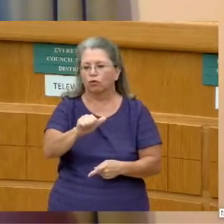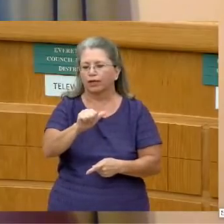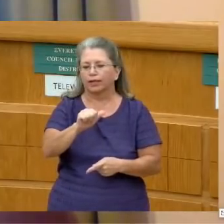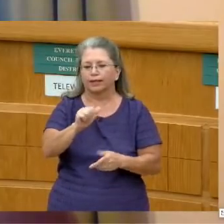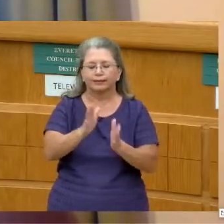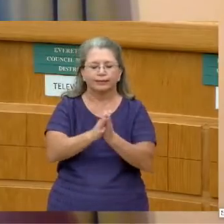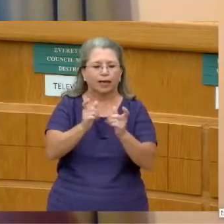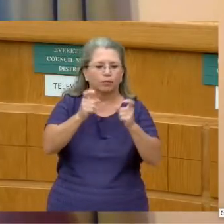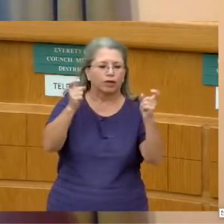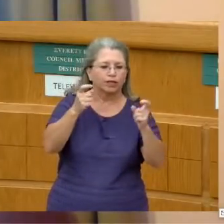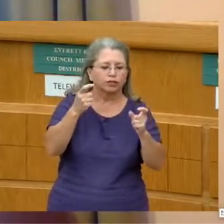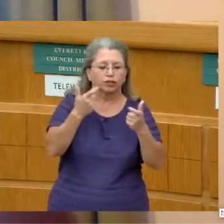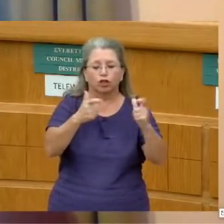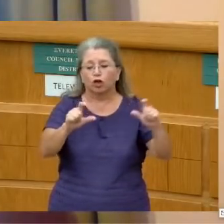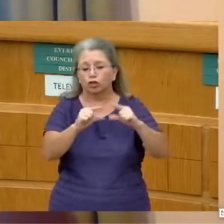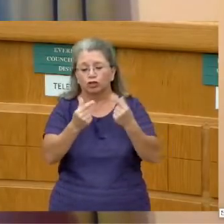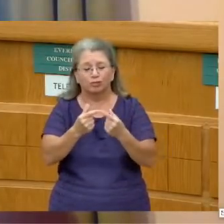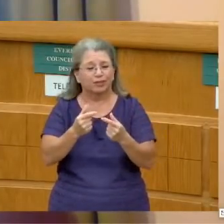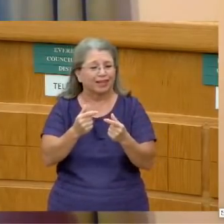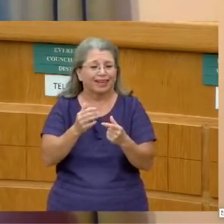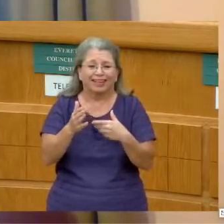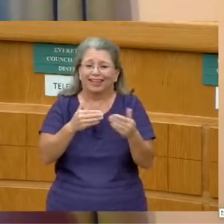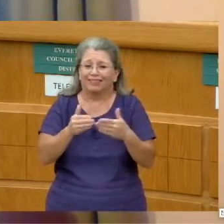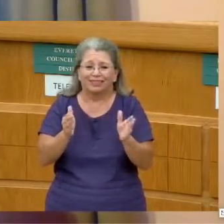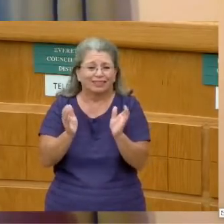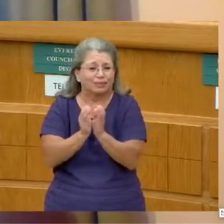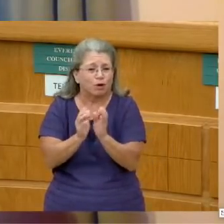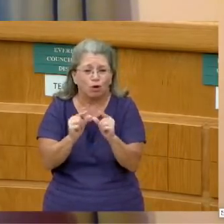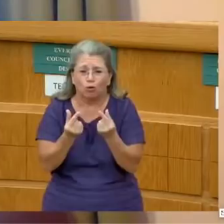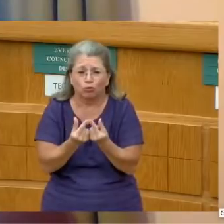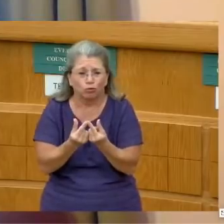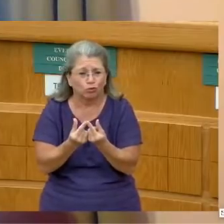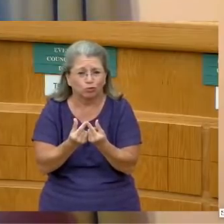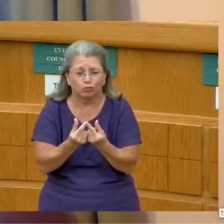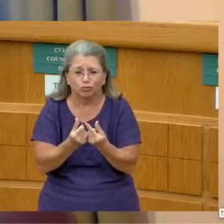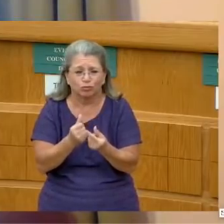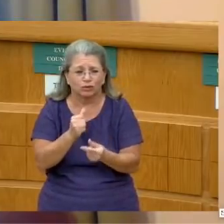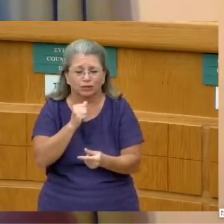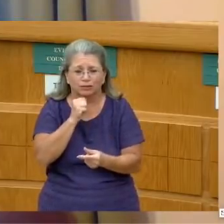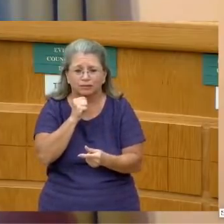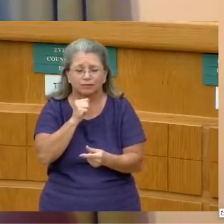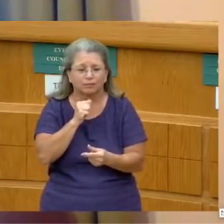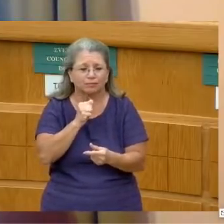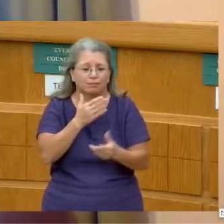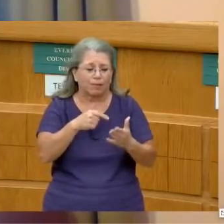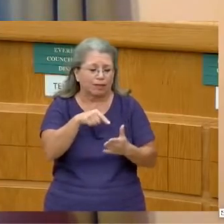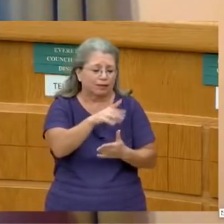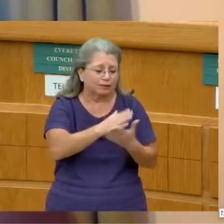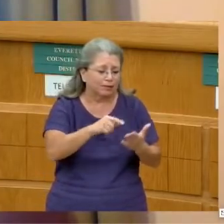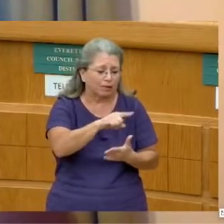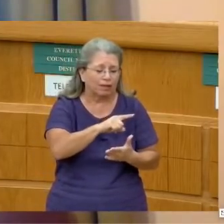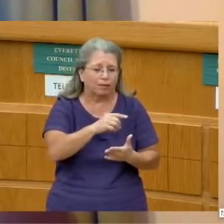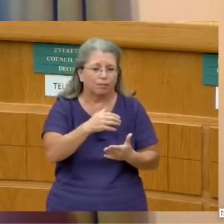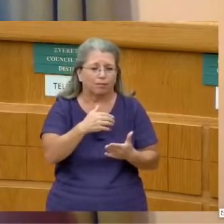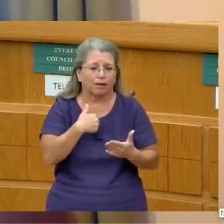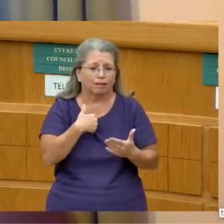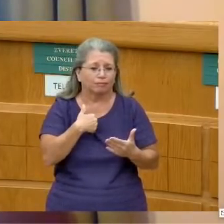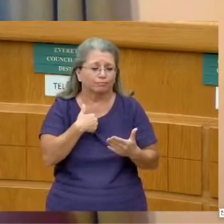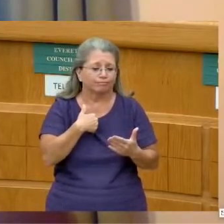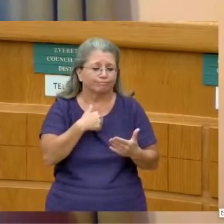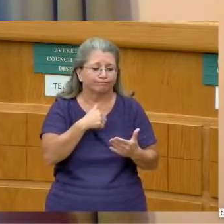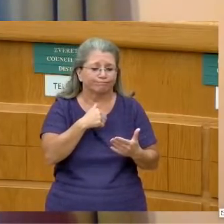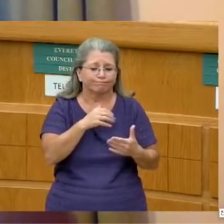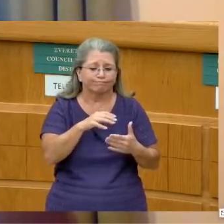large groups or even small groups of people that have or may have practiced risky behaviors will be at. I believe